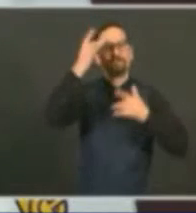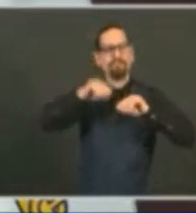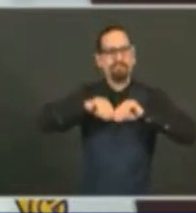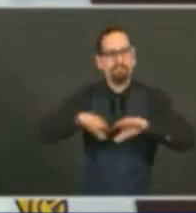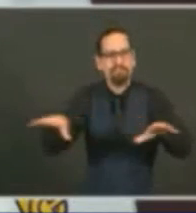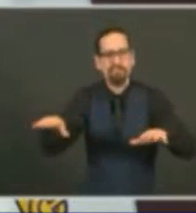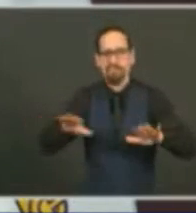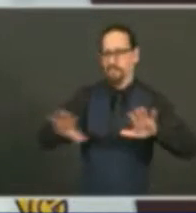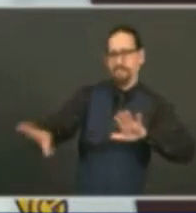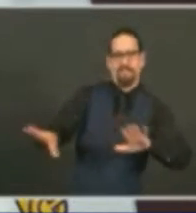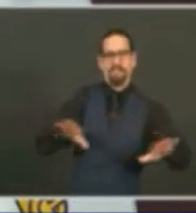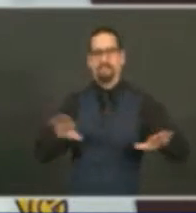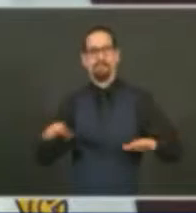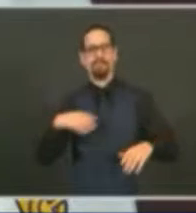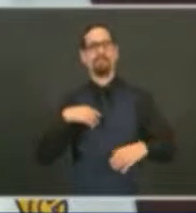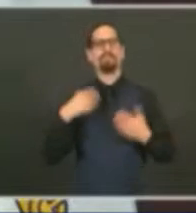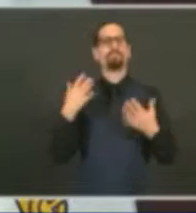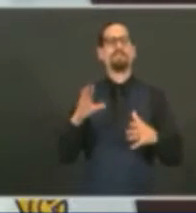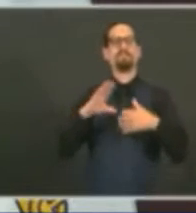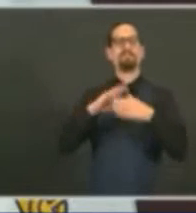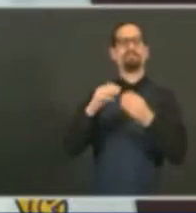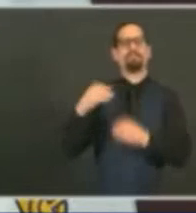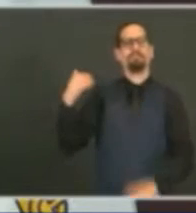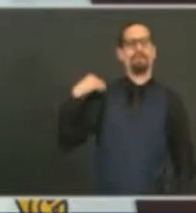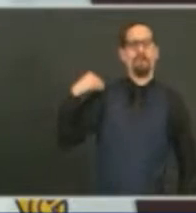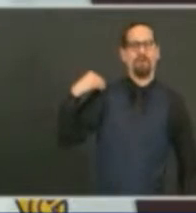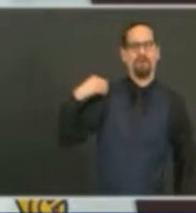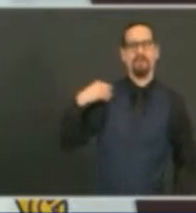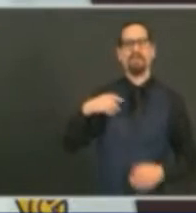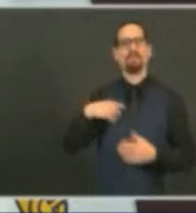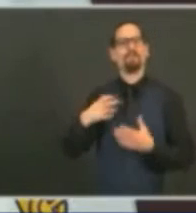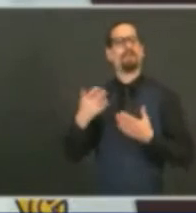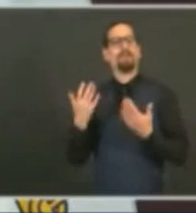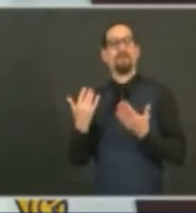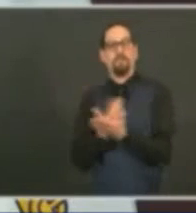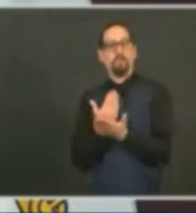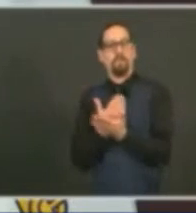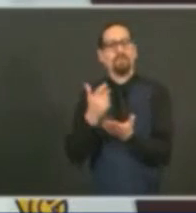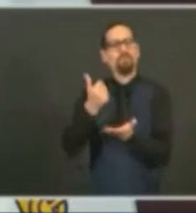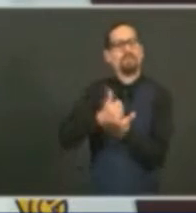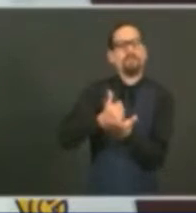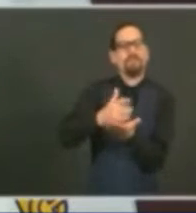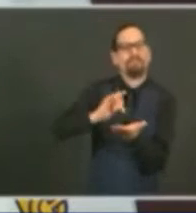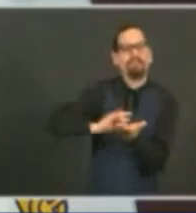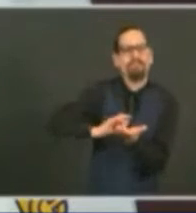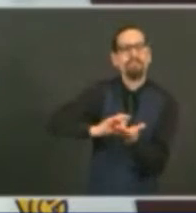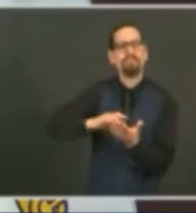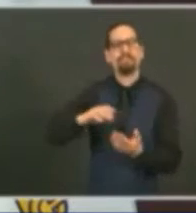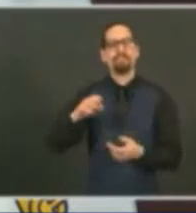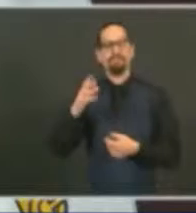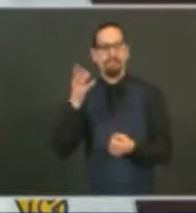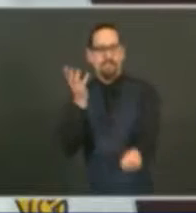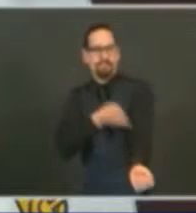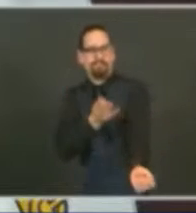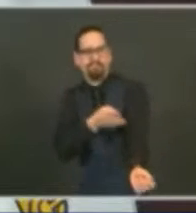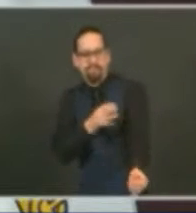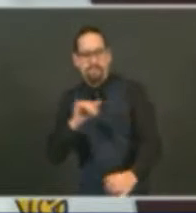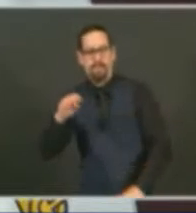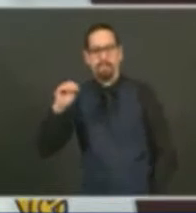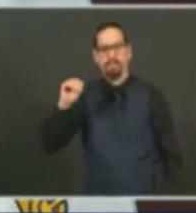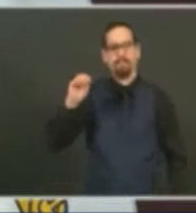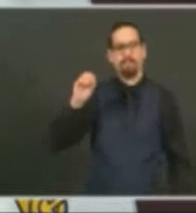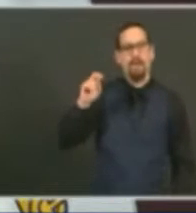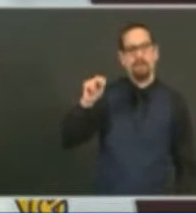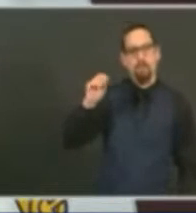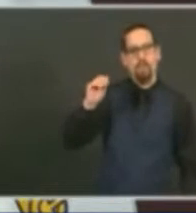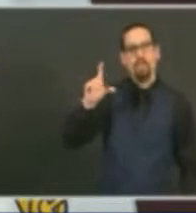shared earlier, now the additional treatments available, particularly the monoclonal antibody treatment, is one that